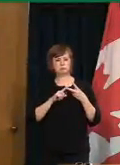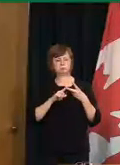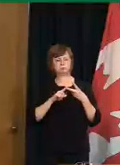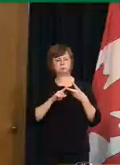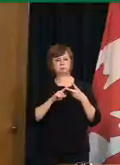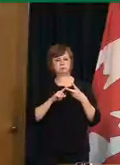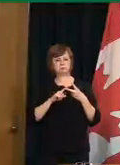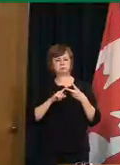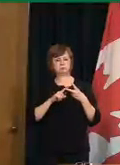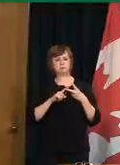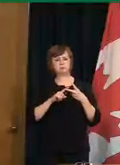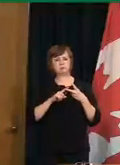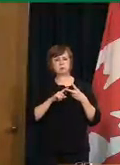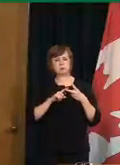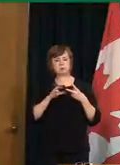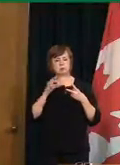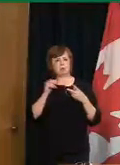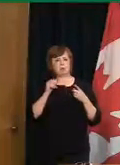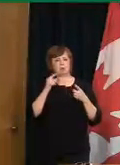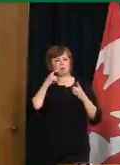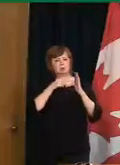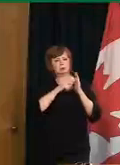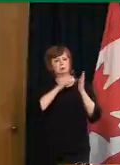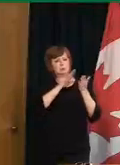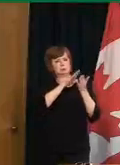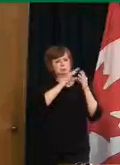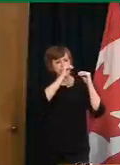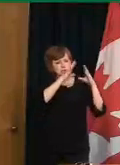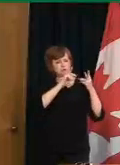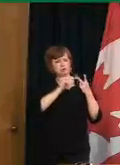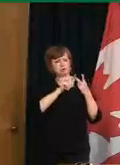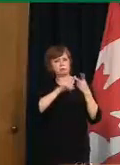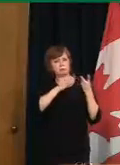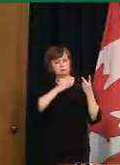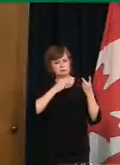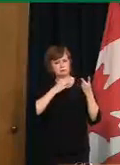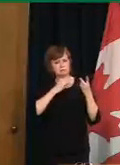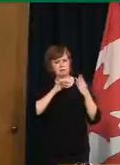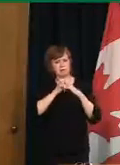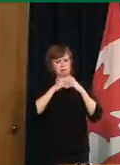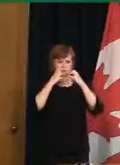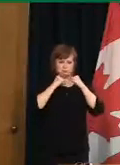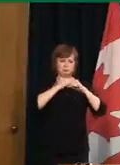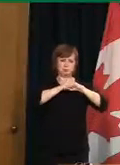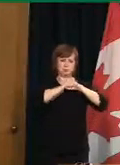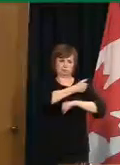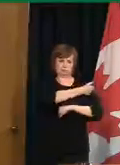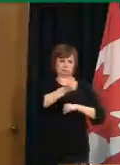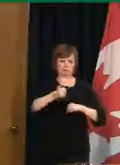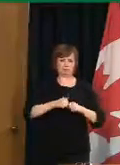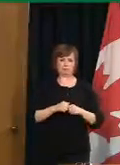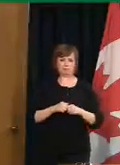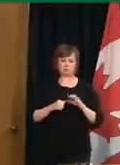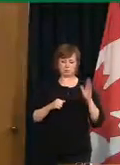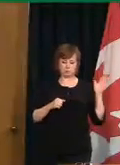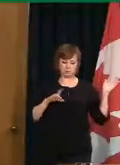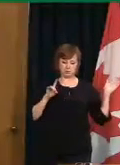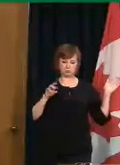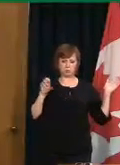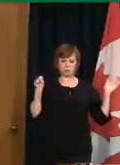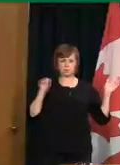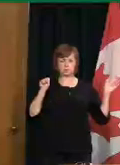specifically as to how it relates to how teachers and other people and staff can more effectively protect themselves? Yeah, so at this